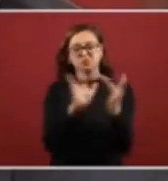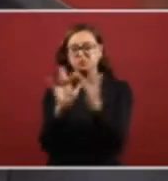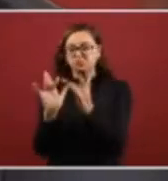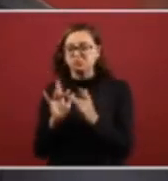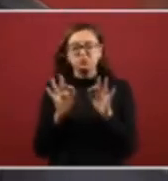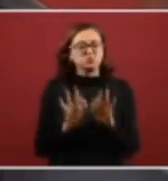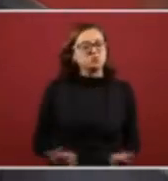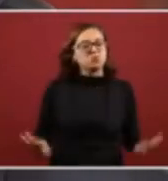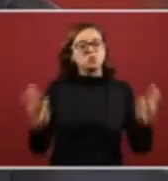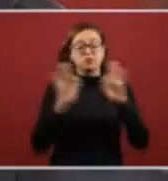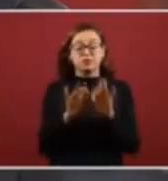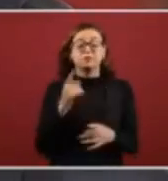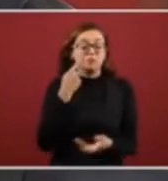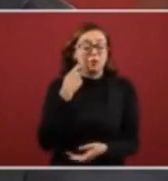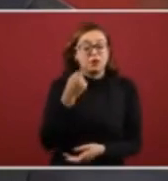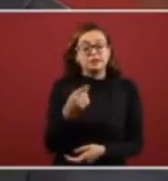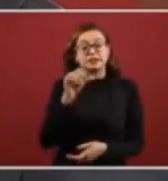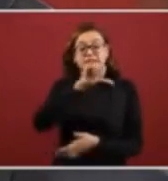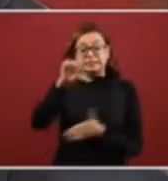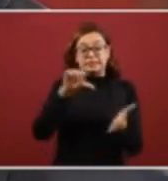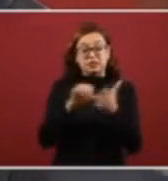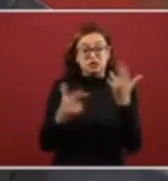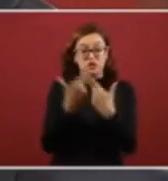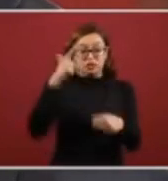the Center.